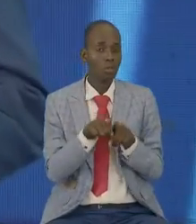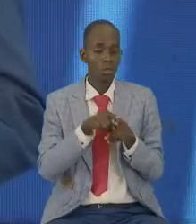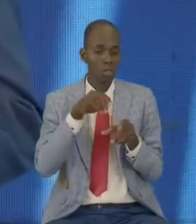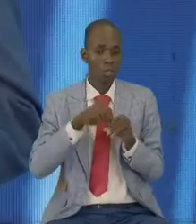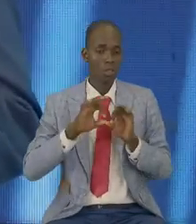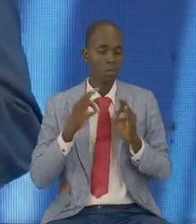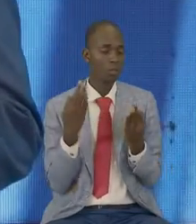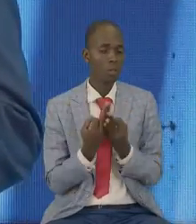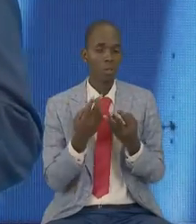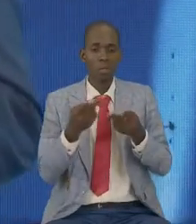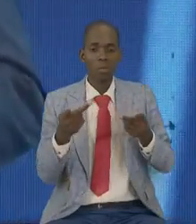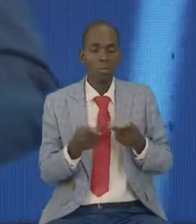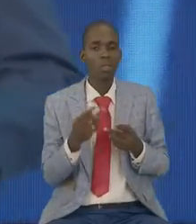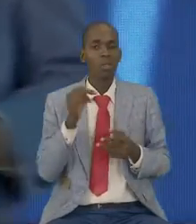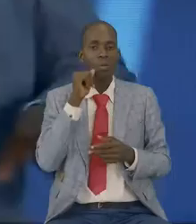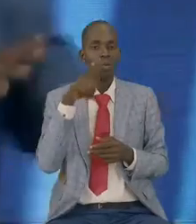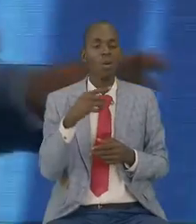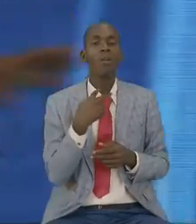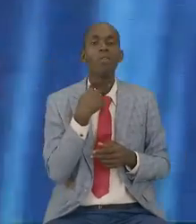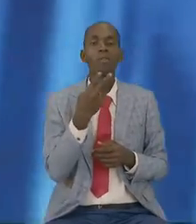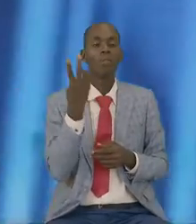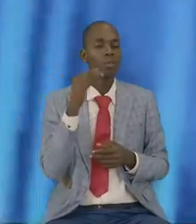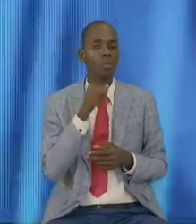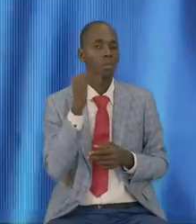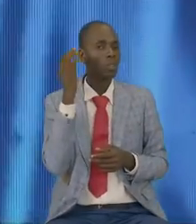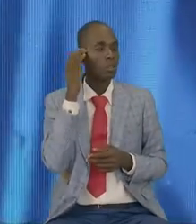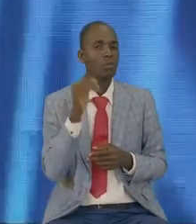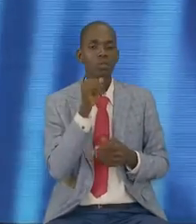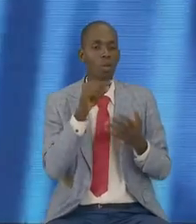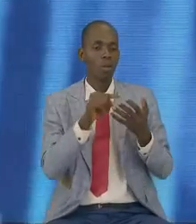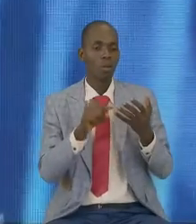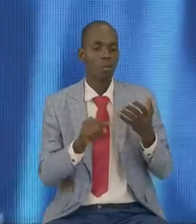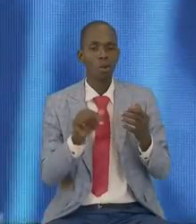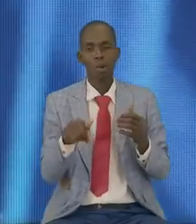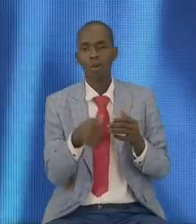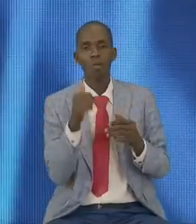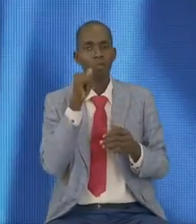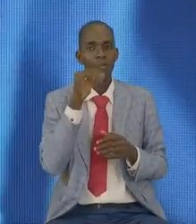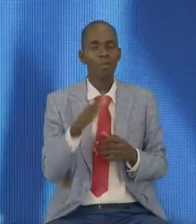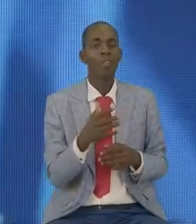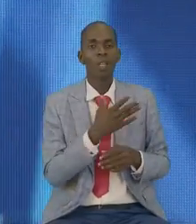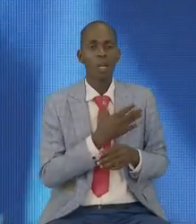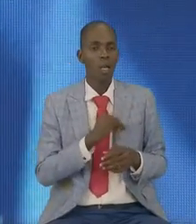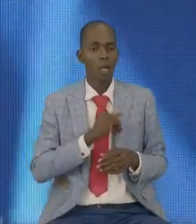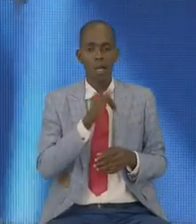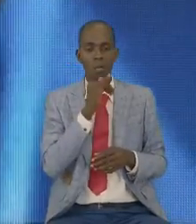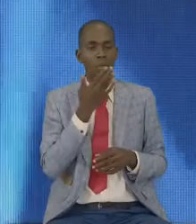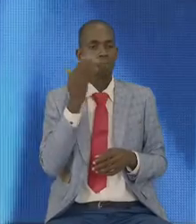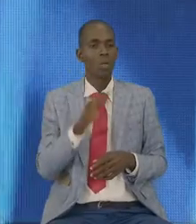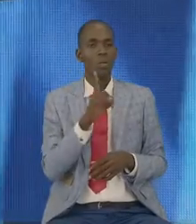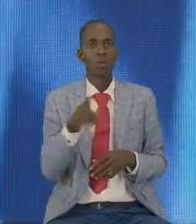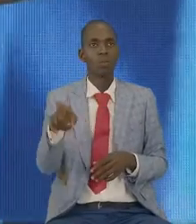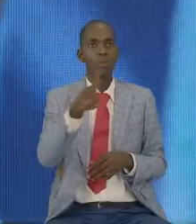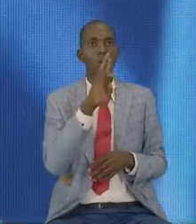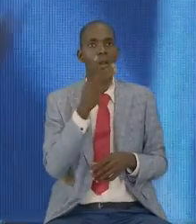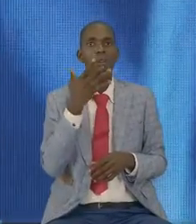Her voice was not heard, and not among, you know, other women. I'm the unfortunate one, and you people, you all